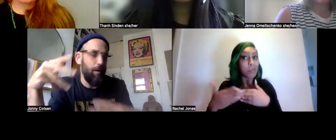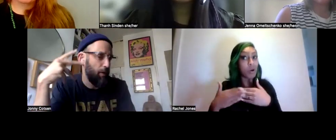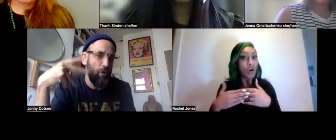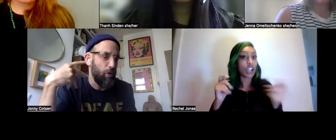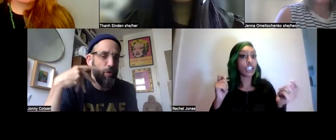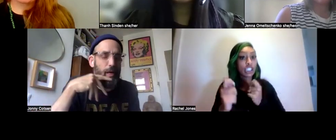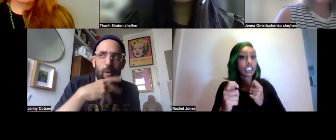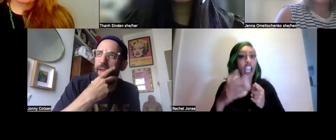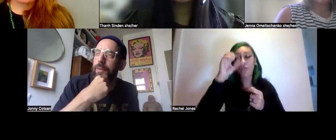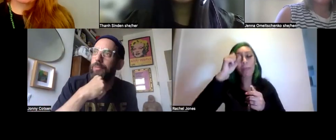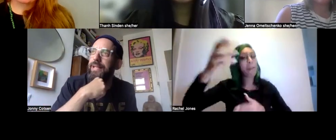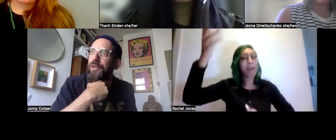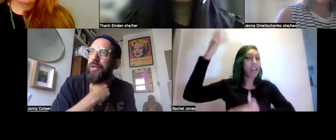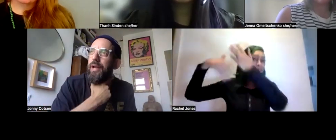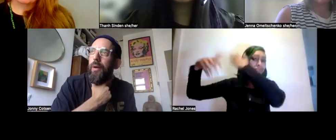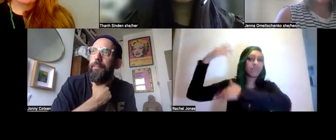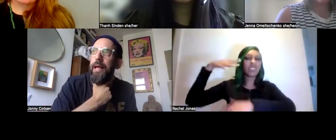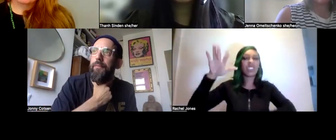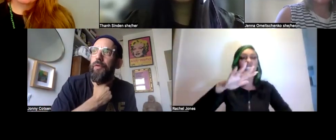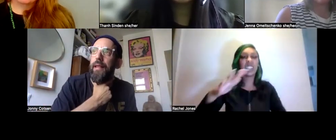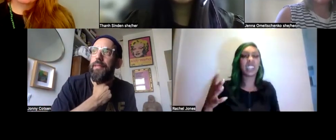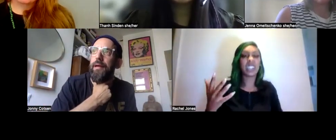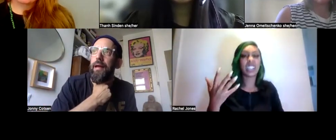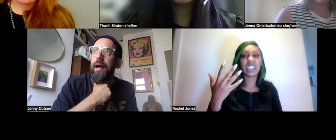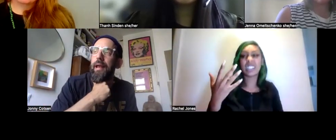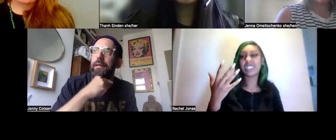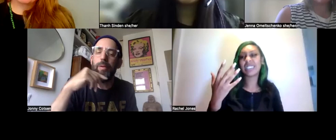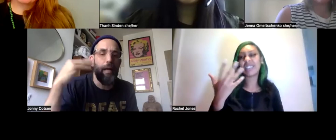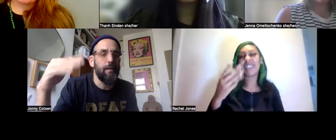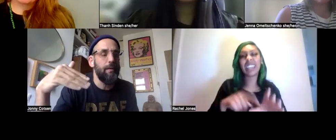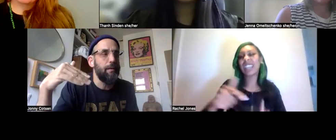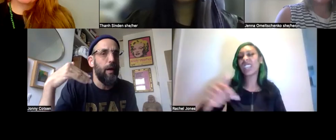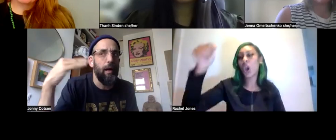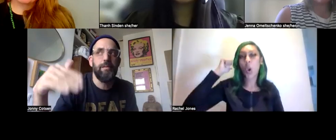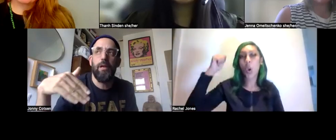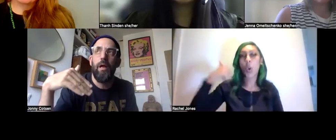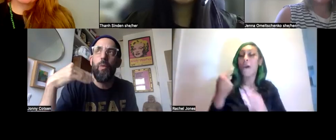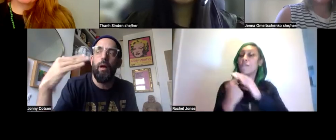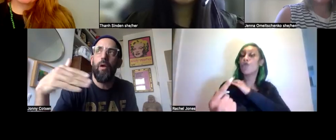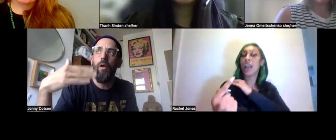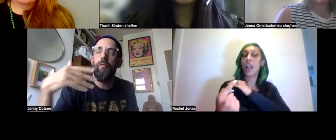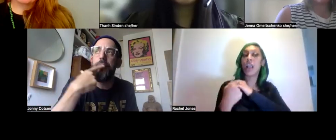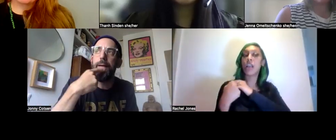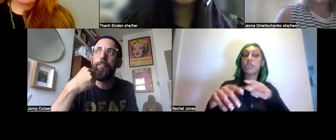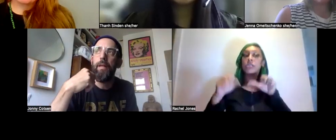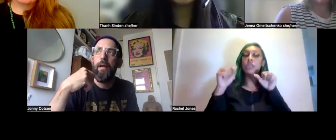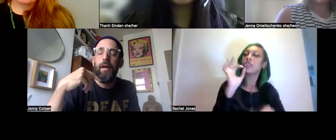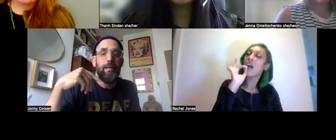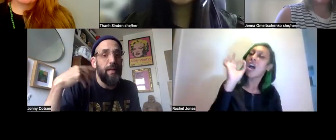remember years ago, I think it was about 6 years ago, when I became a freelancer, and I was starting to ask quite a lot